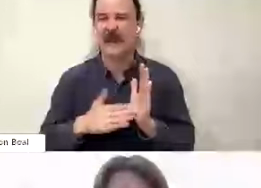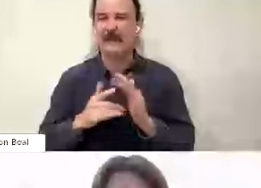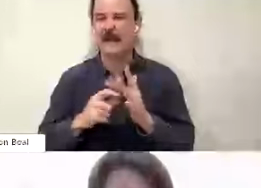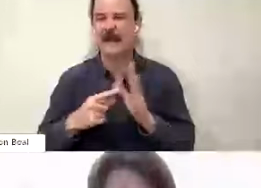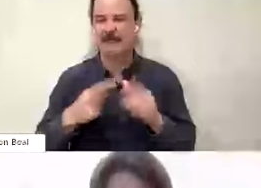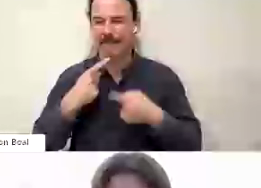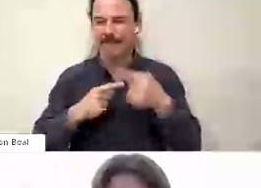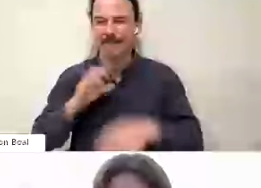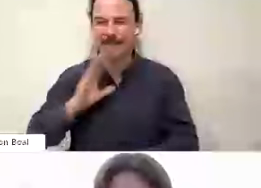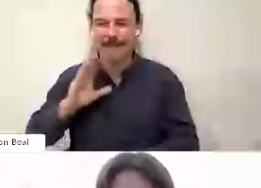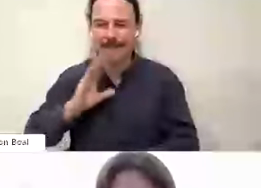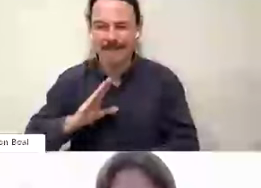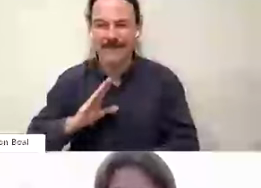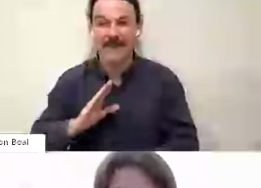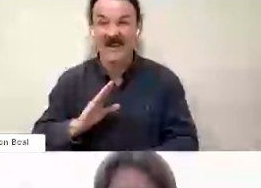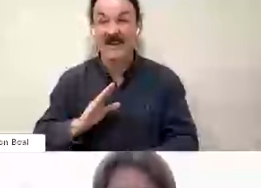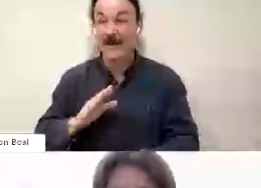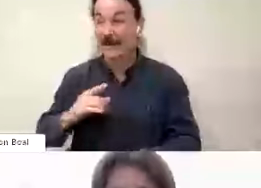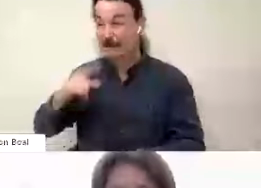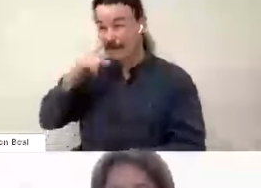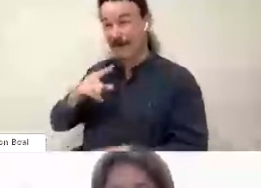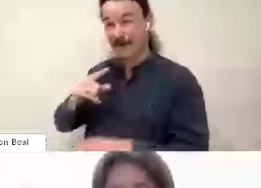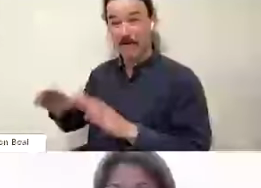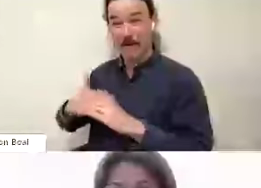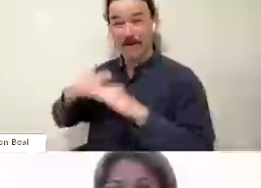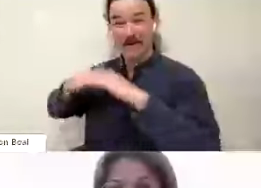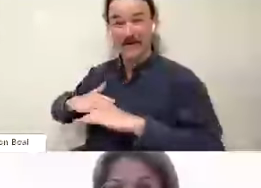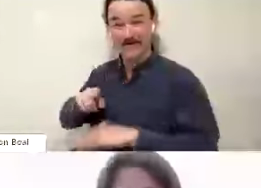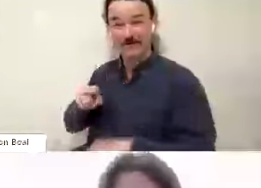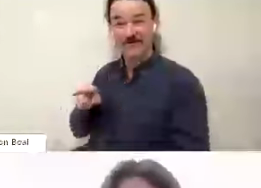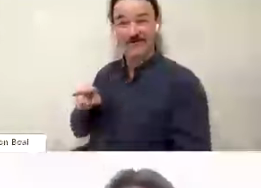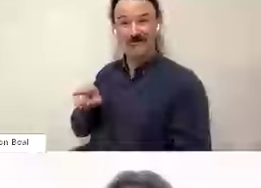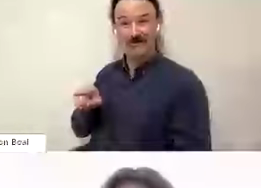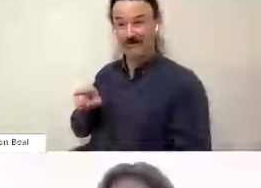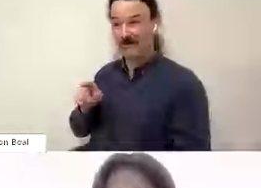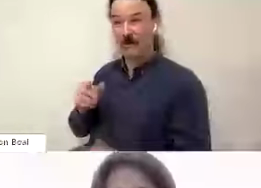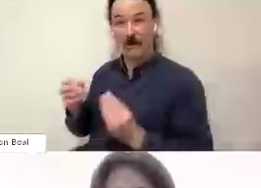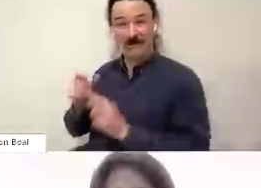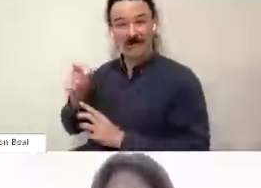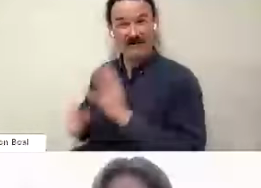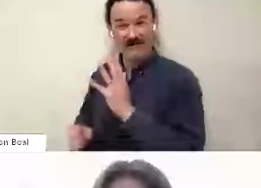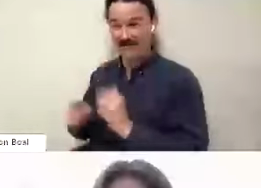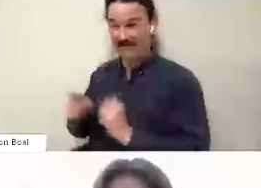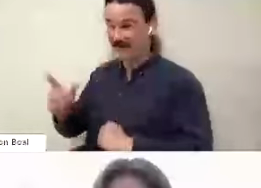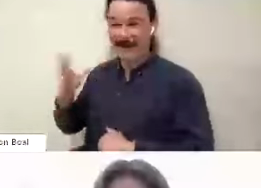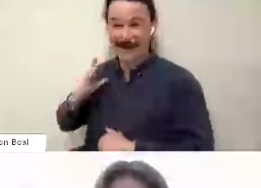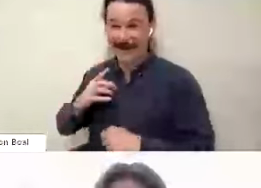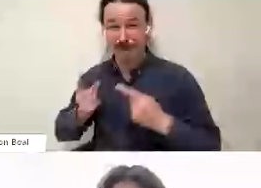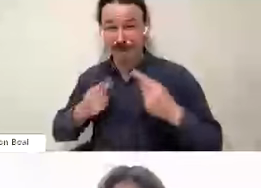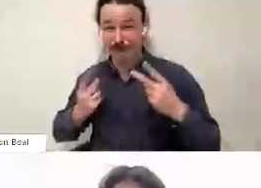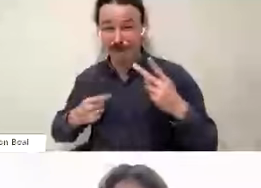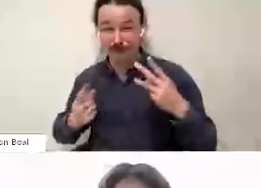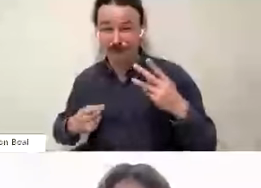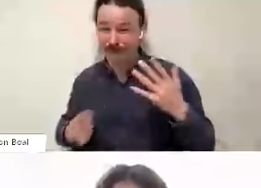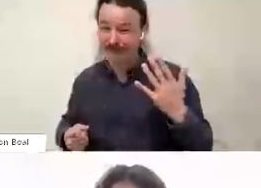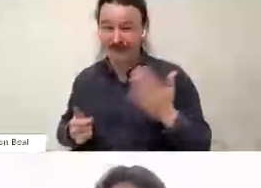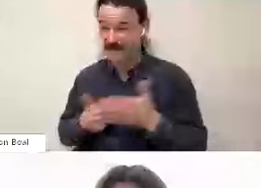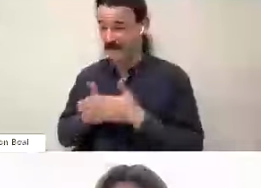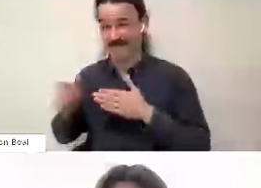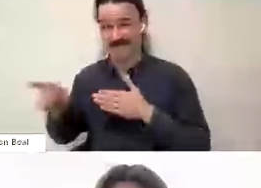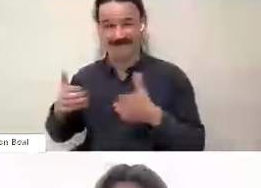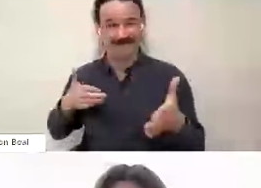disability are vast and often go unmet, and we have an urgent need for